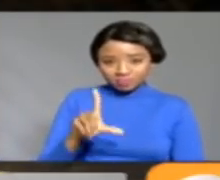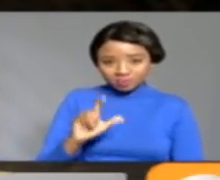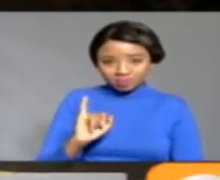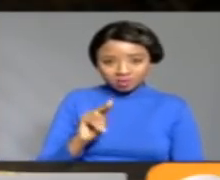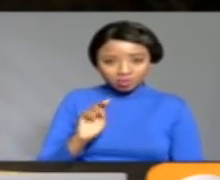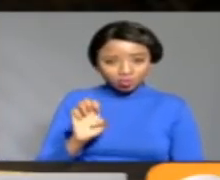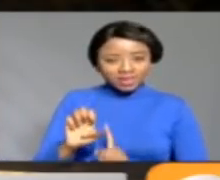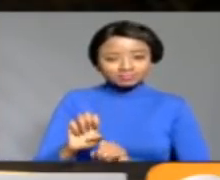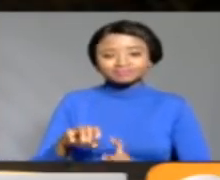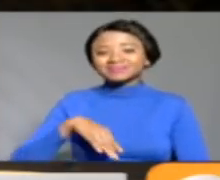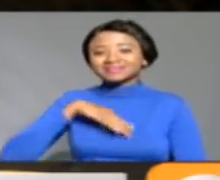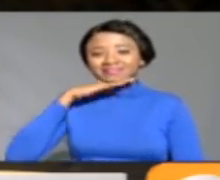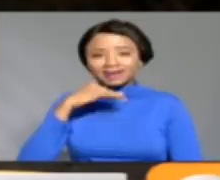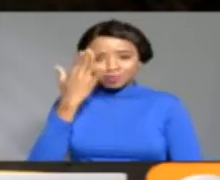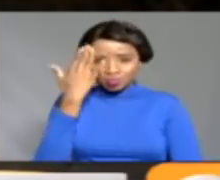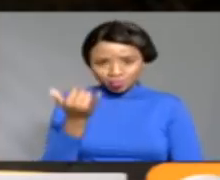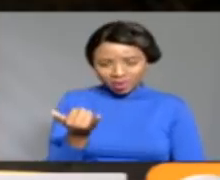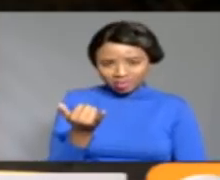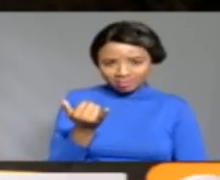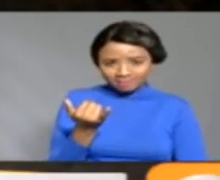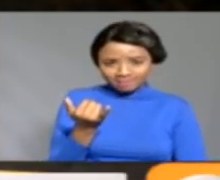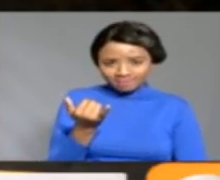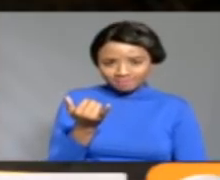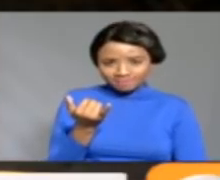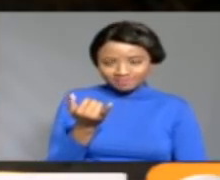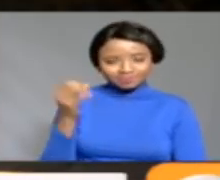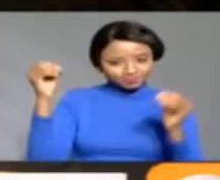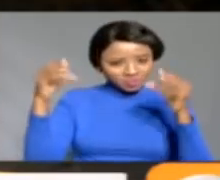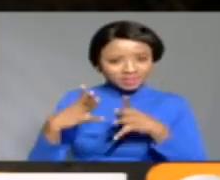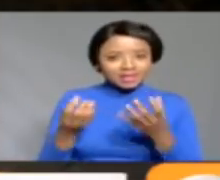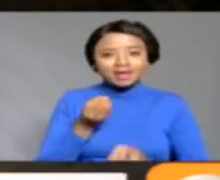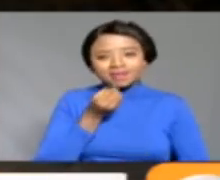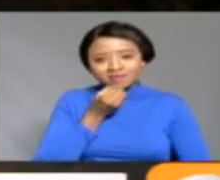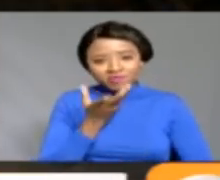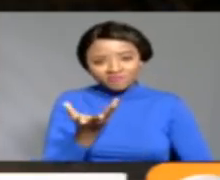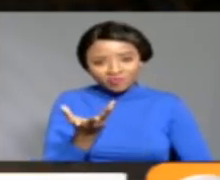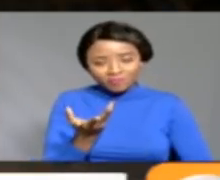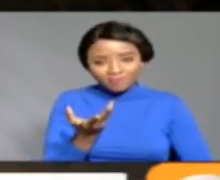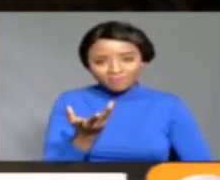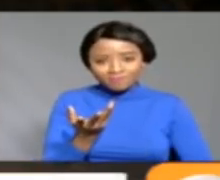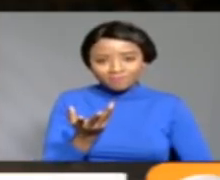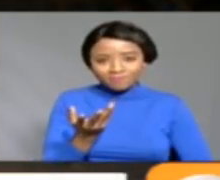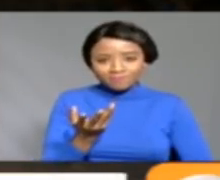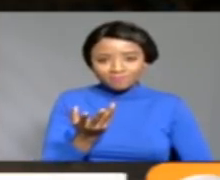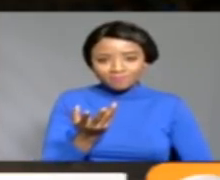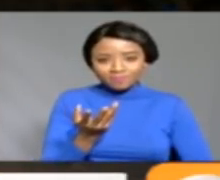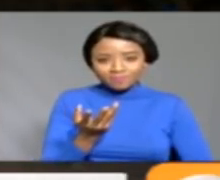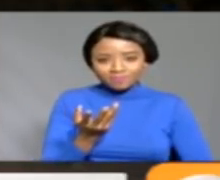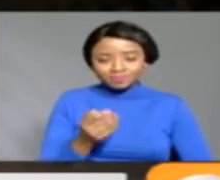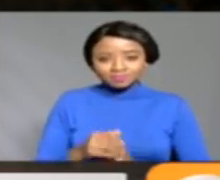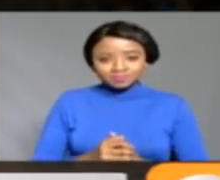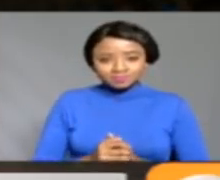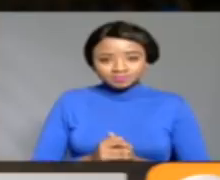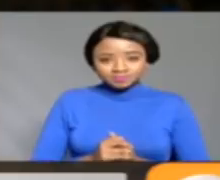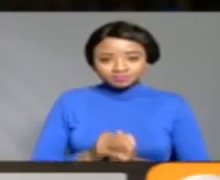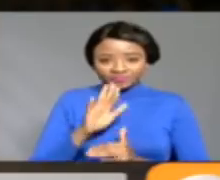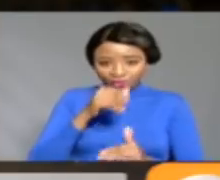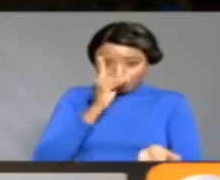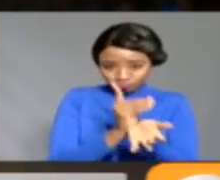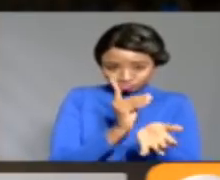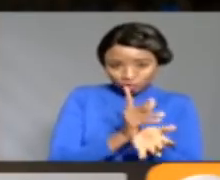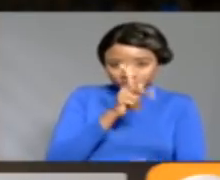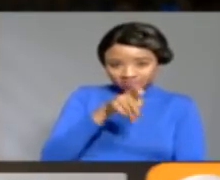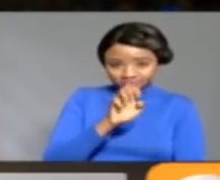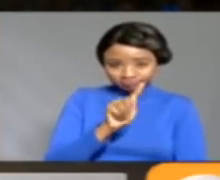course, having been made clear by the pathologist, that is Dr. Peter Ndegwa, Johansen Oduor, and